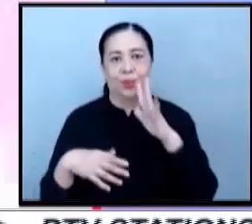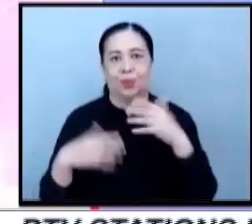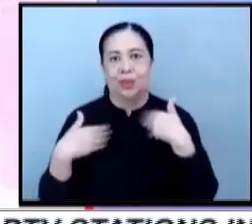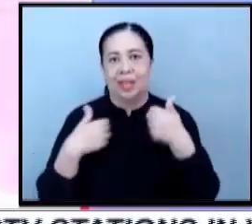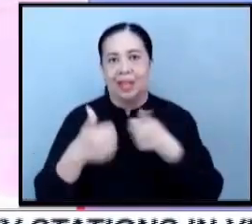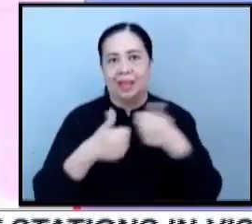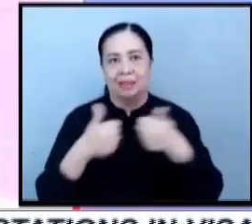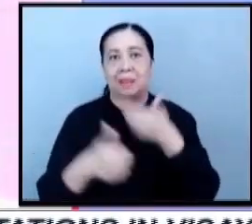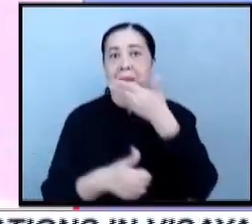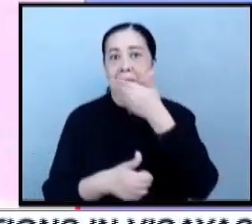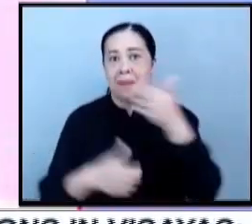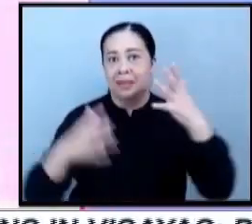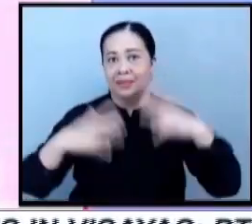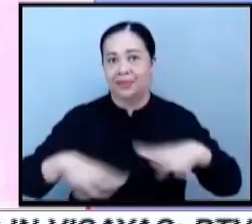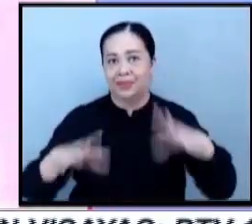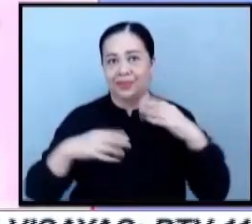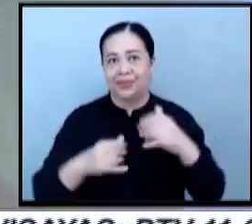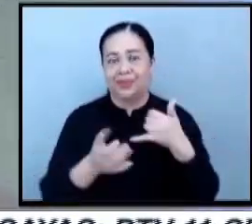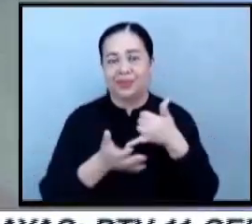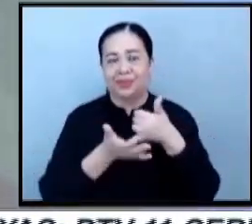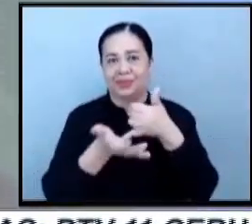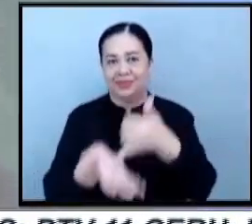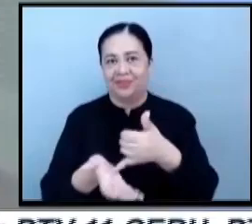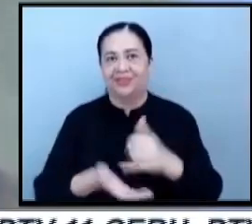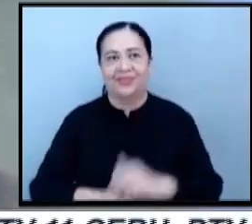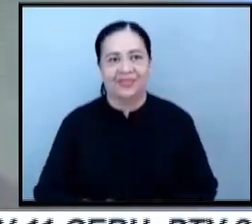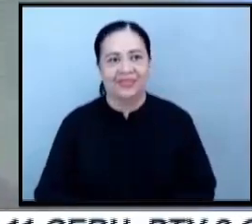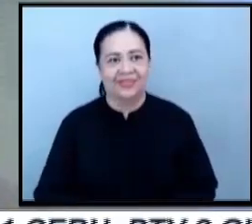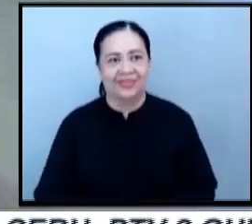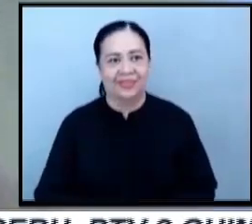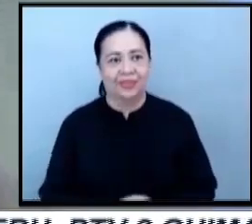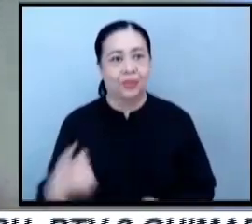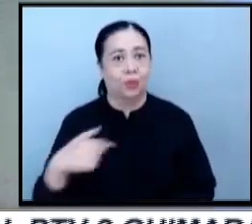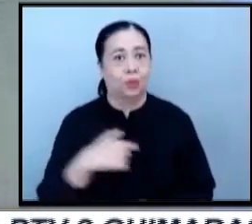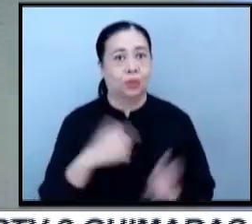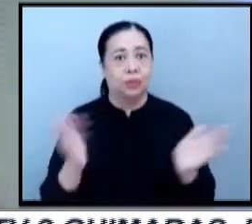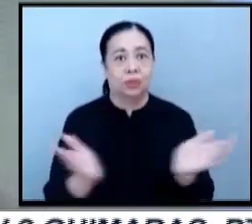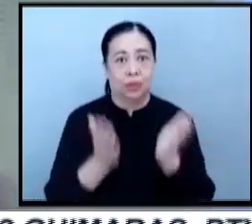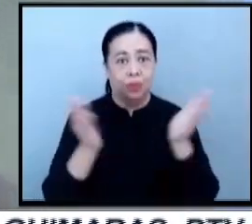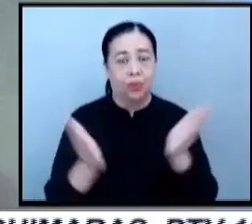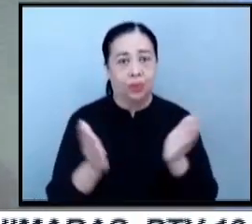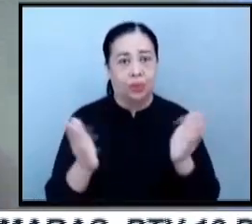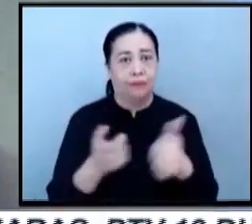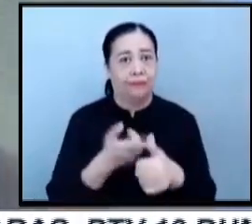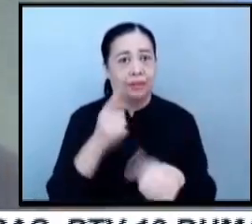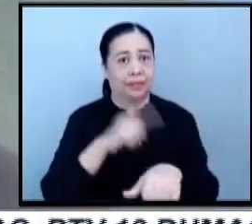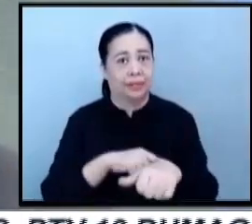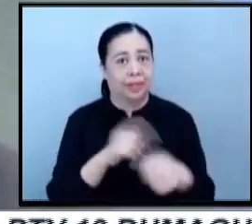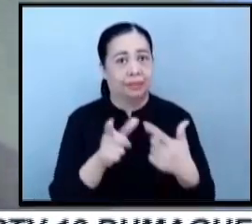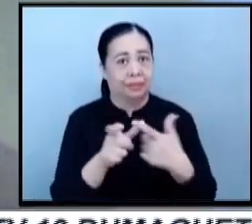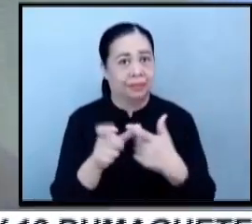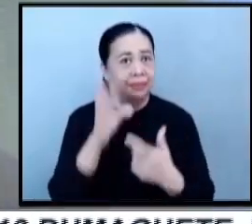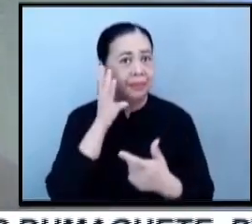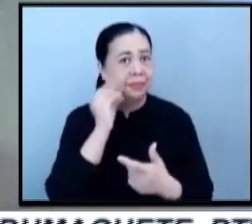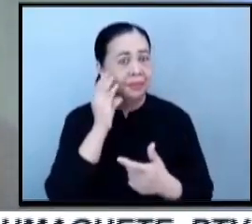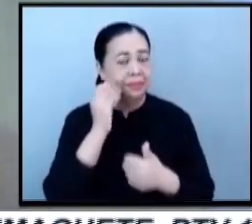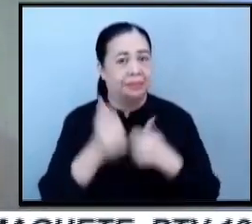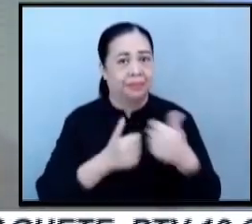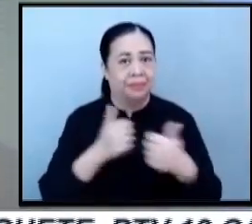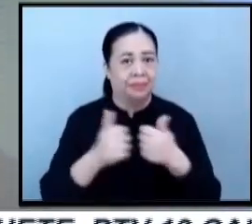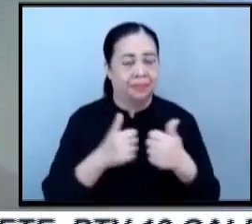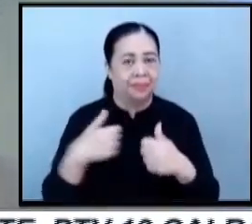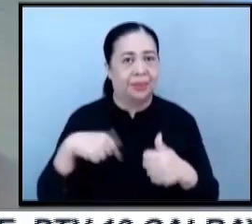Costume Award sa nasabing Pride Run. We are encouraging also the first-timer runners to experience this run since this is